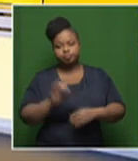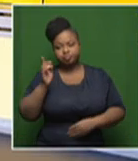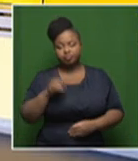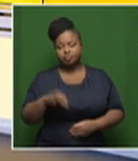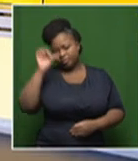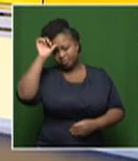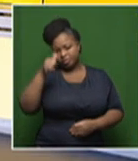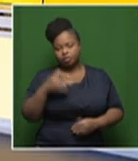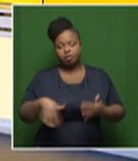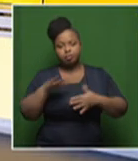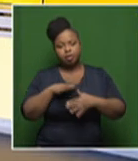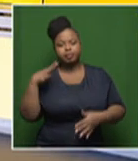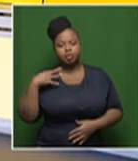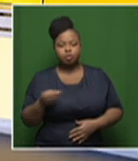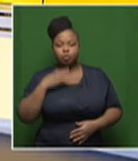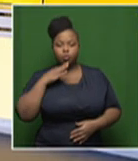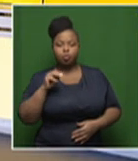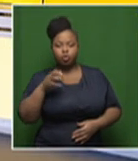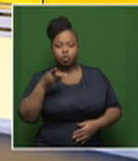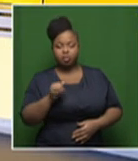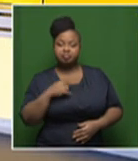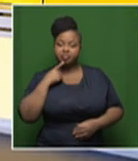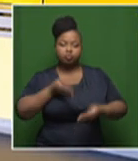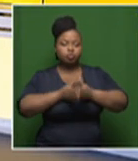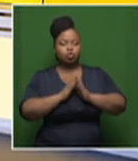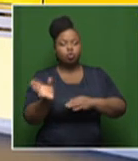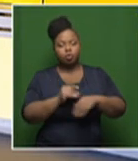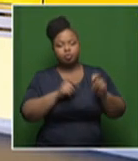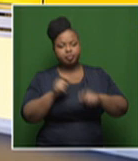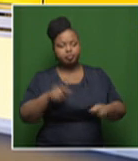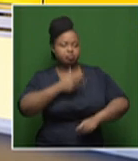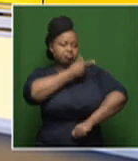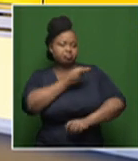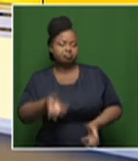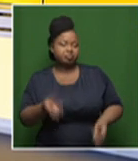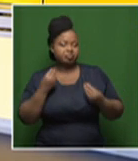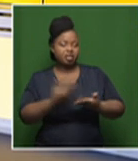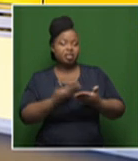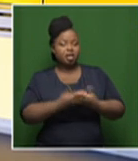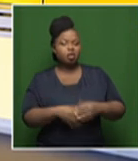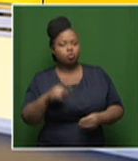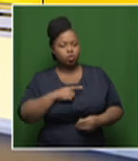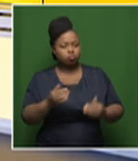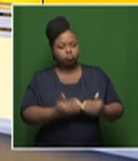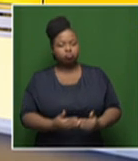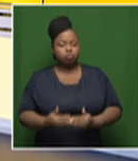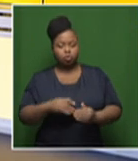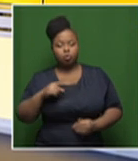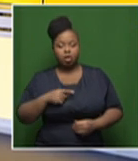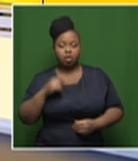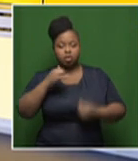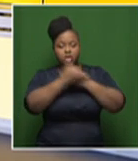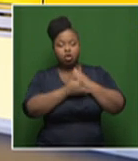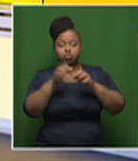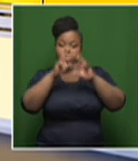Indian Prime Minister Narendra Modi has urged all citizens in that country to be vaccinated and exercise caution as the country set